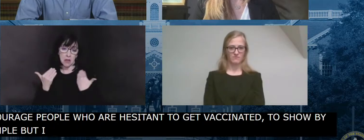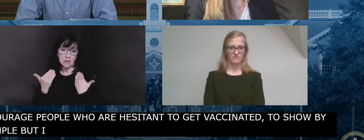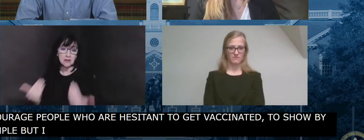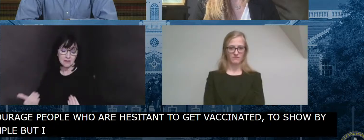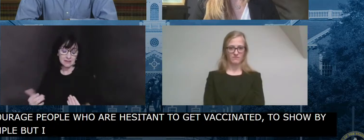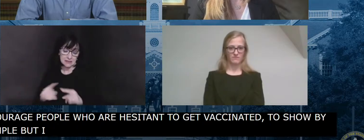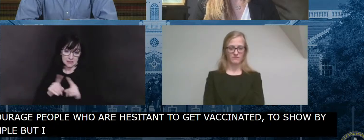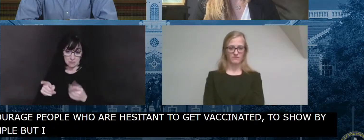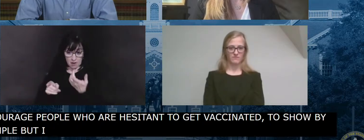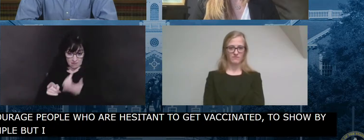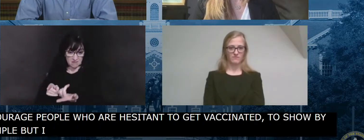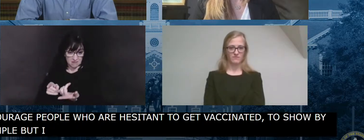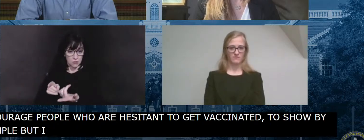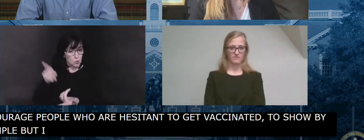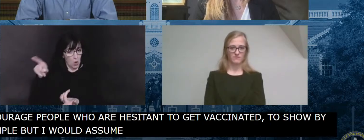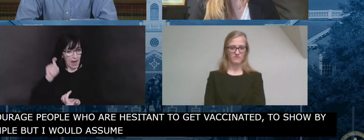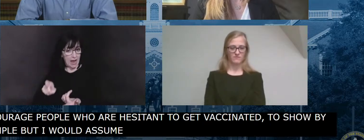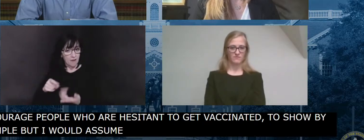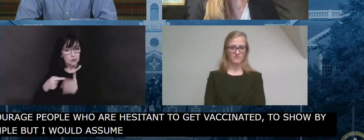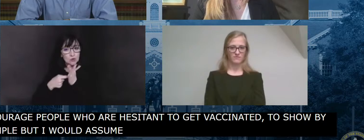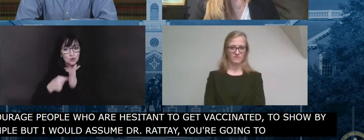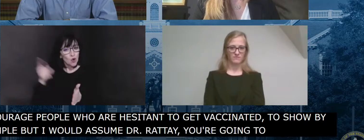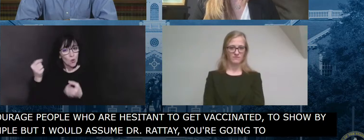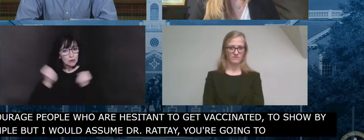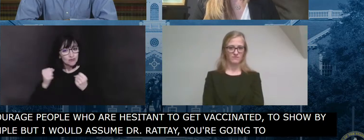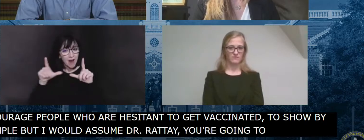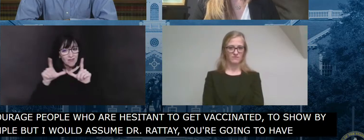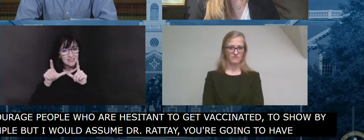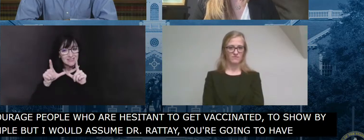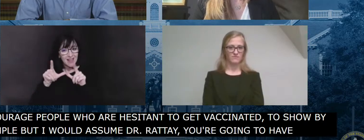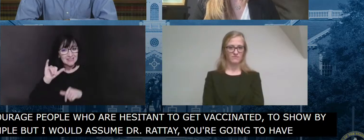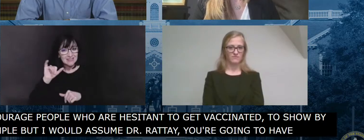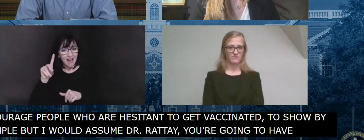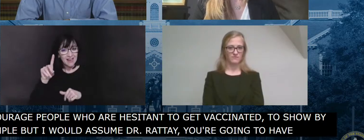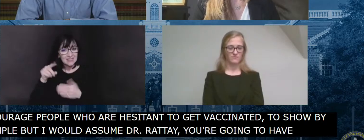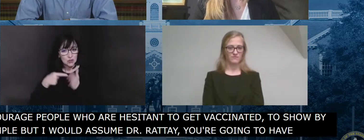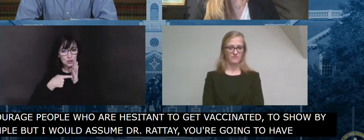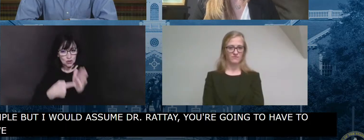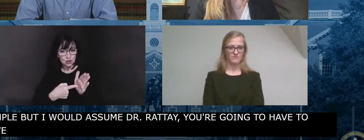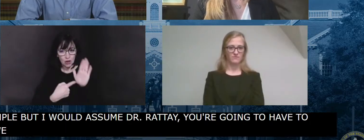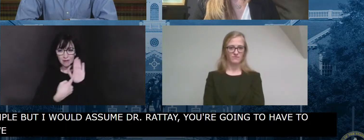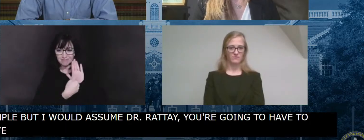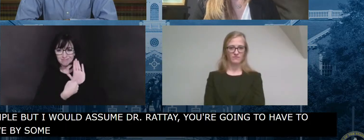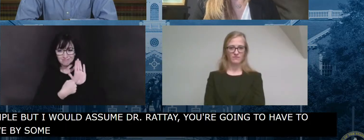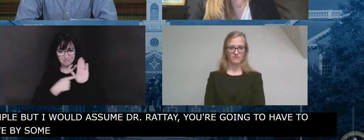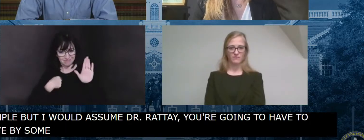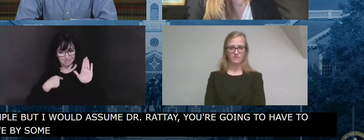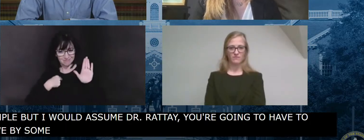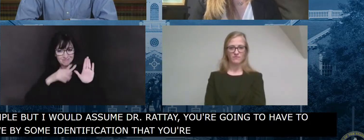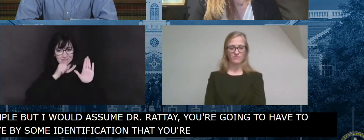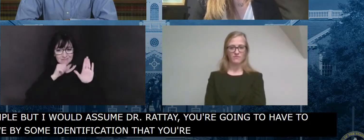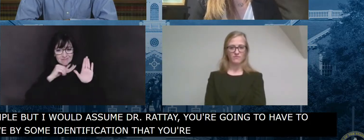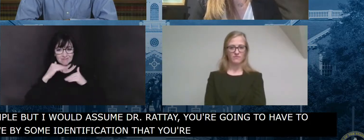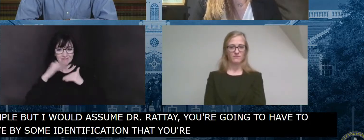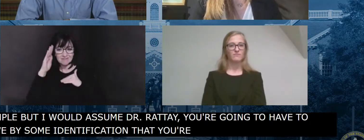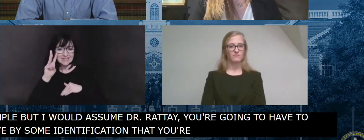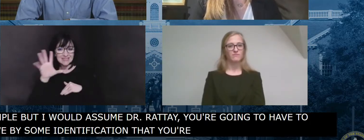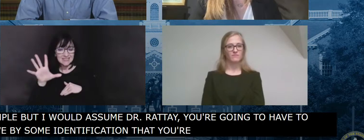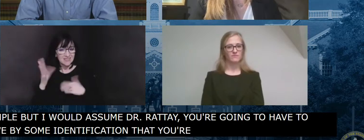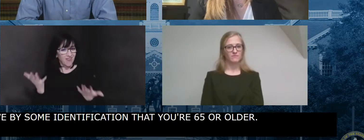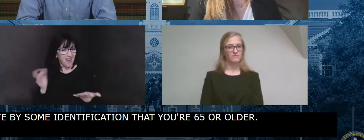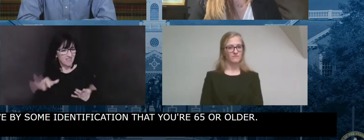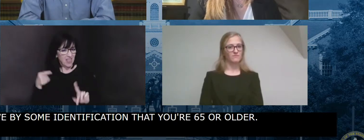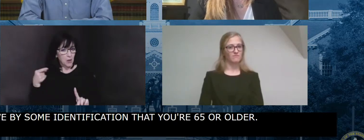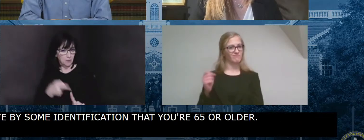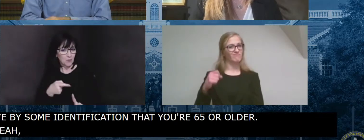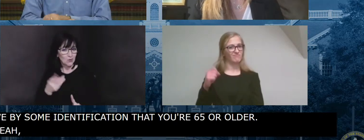can, because you're going to have to prove by some identification that you're 65 or older. Yeah,